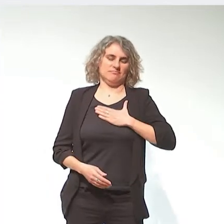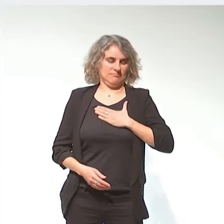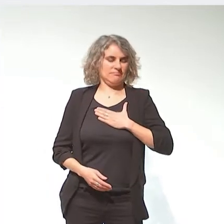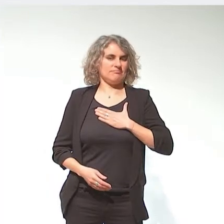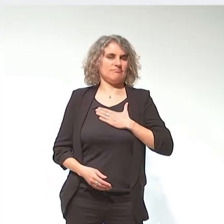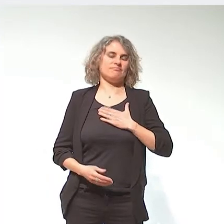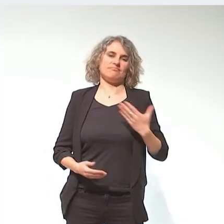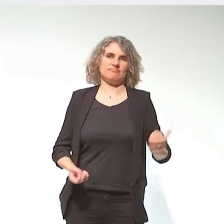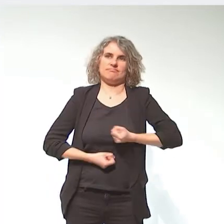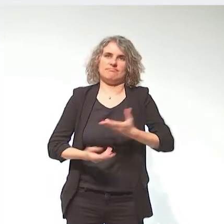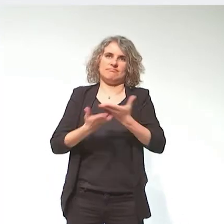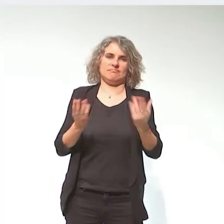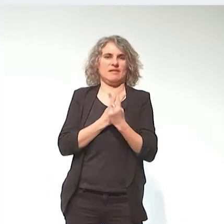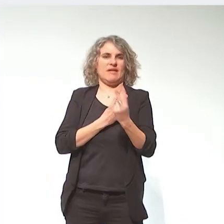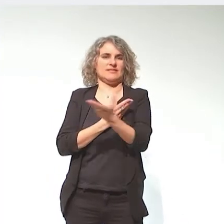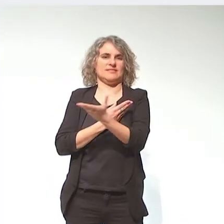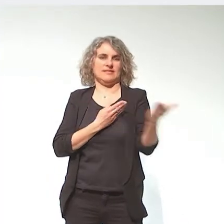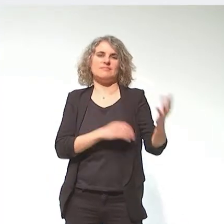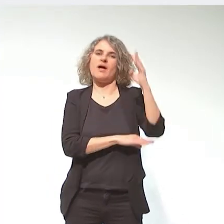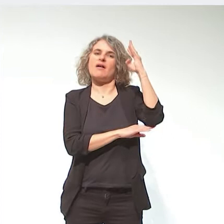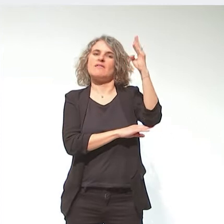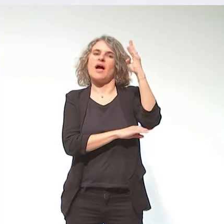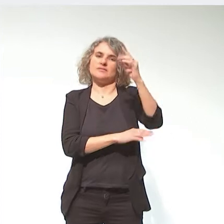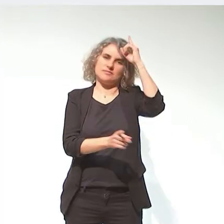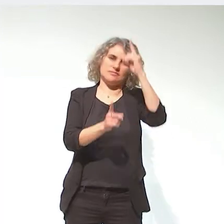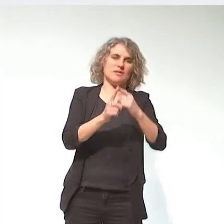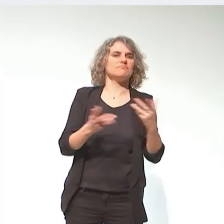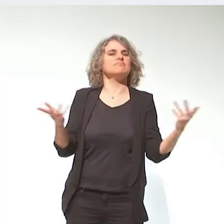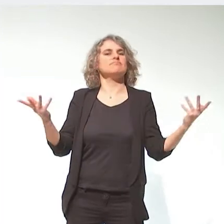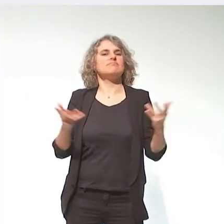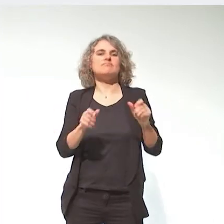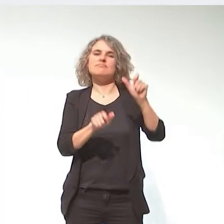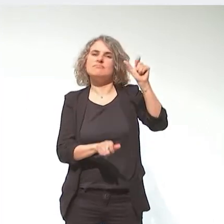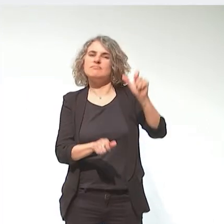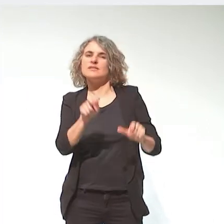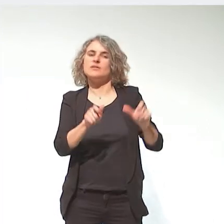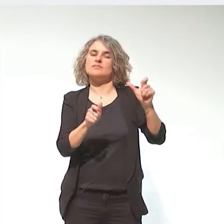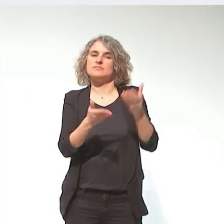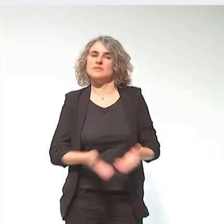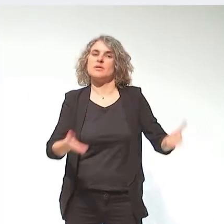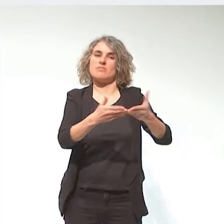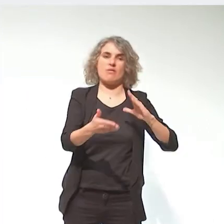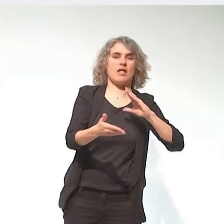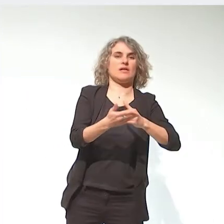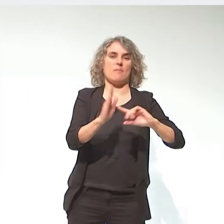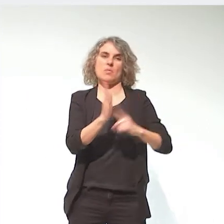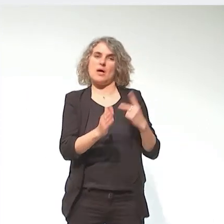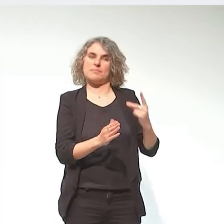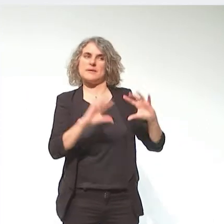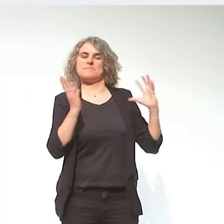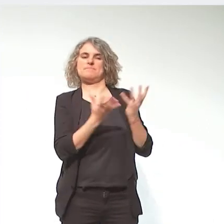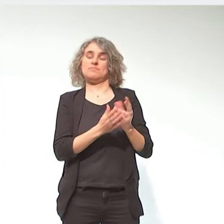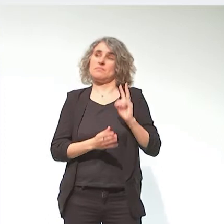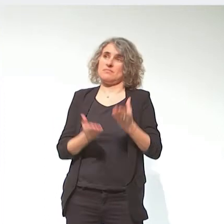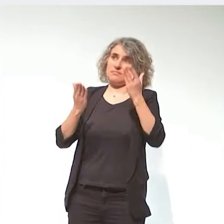Rights Conference, and I thank State Secretary Cluzel and the French presidency for placing